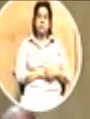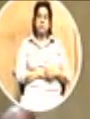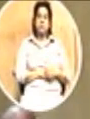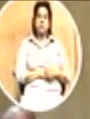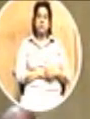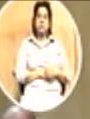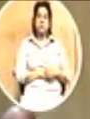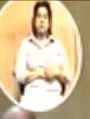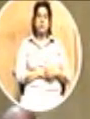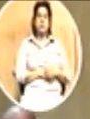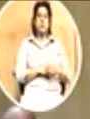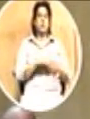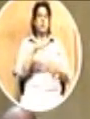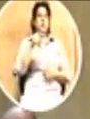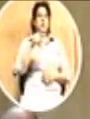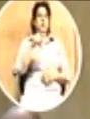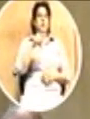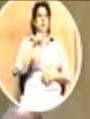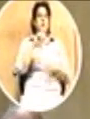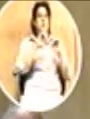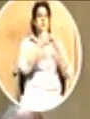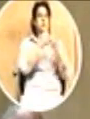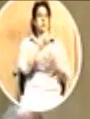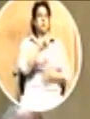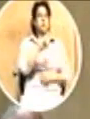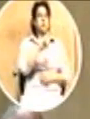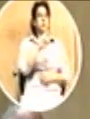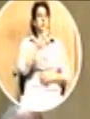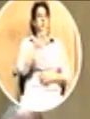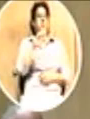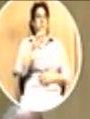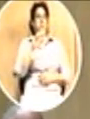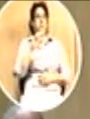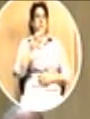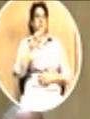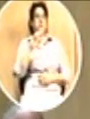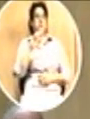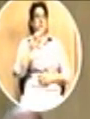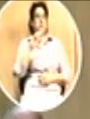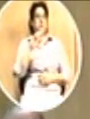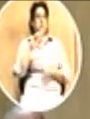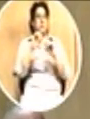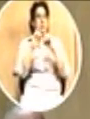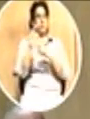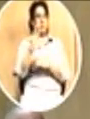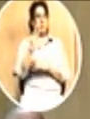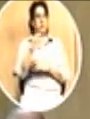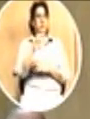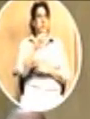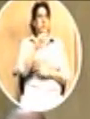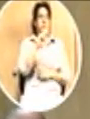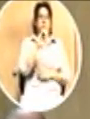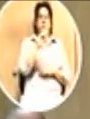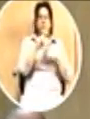Representative Byrd and Mr. Costa, Mr. Robinson, and Ann Lilly, Mayor Pro Tem,